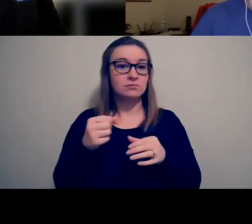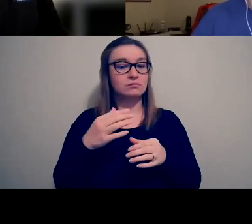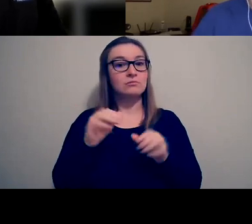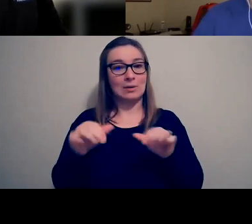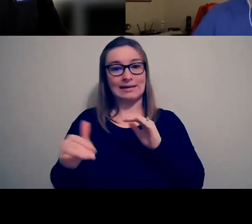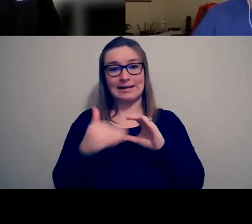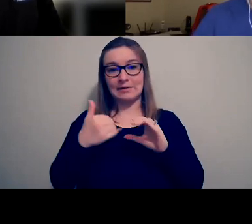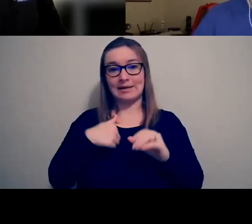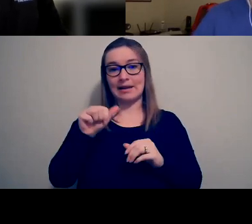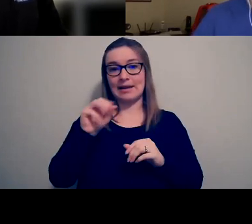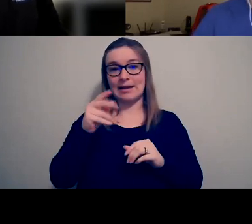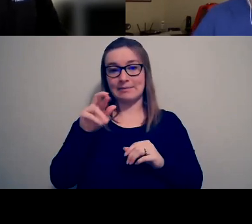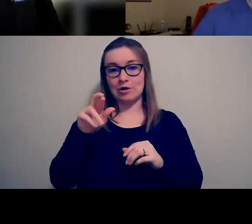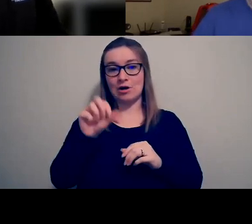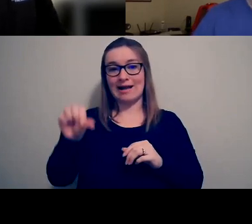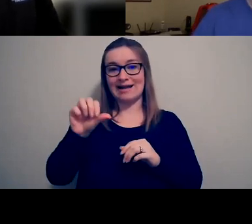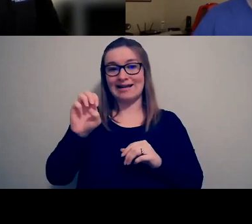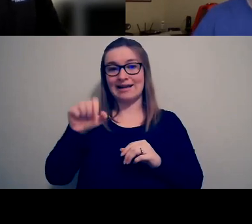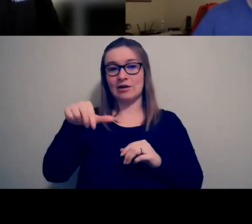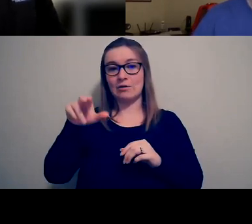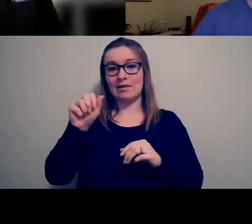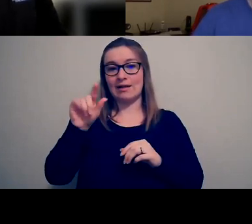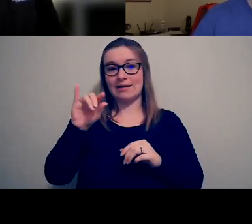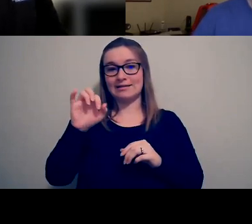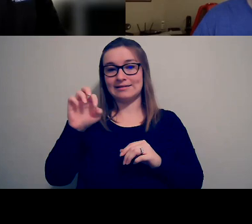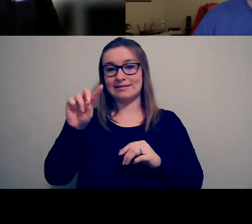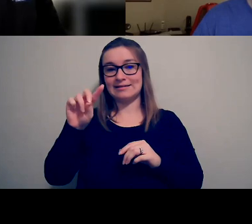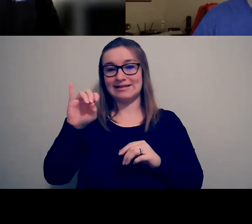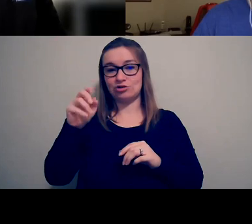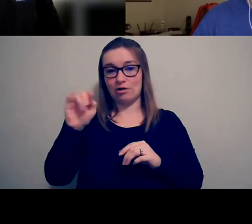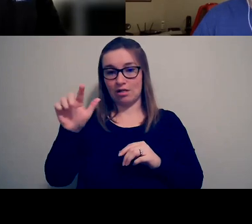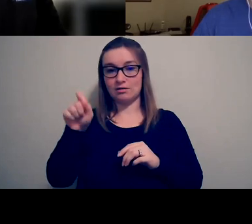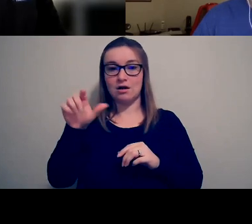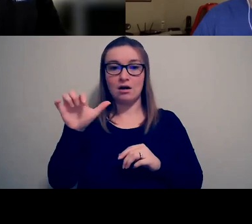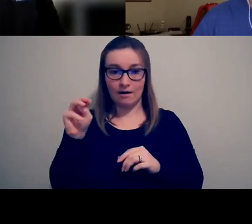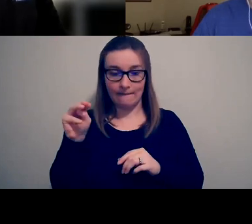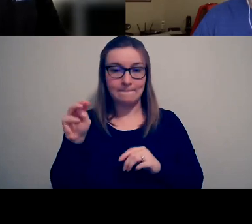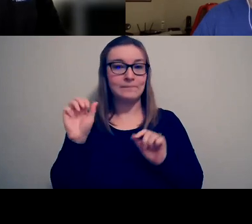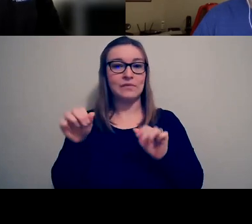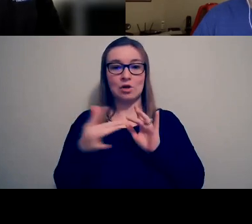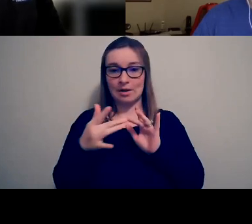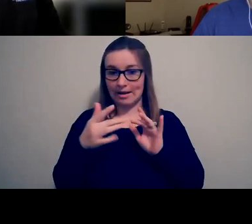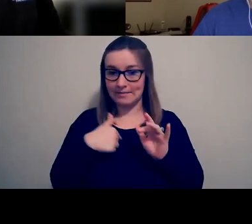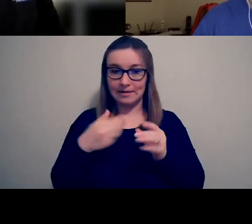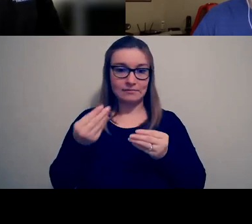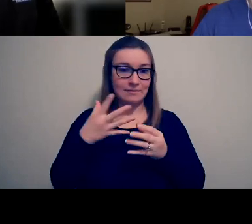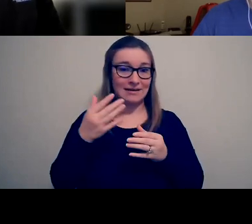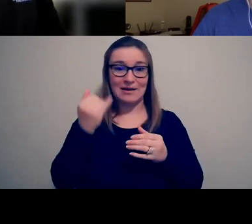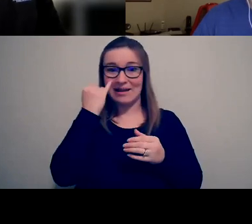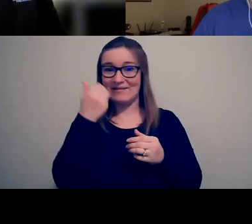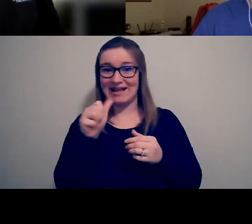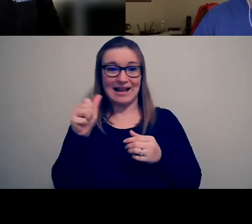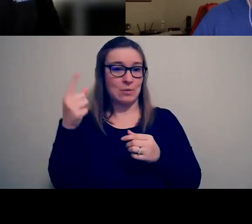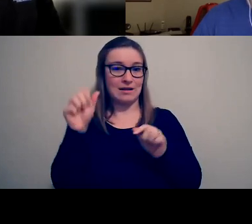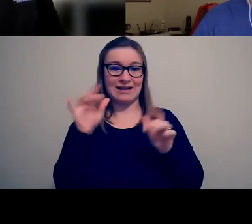I'm amber@equalizeddigital.com, or you can reach out on the meetup group if you have any ideas about who I can contact or if your company might be